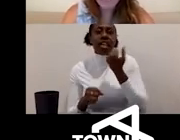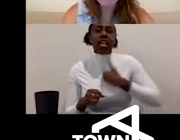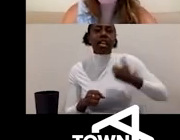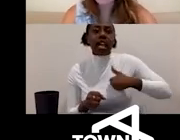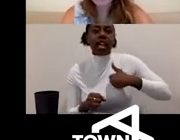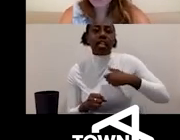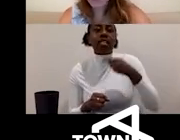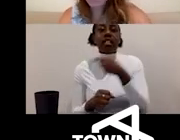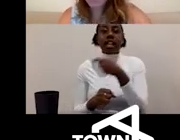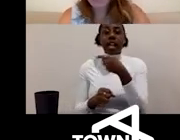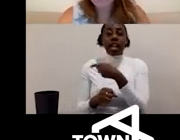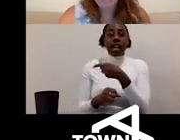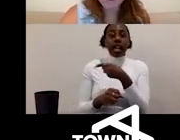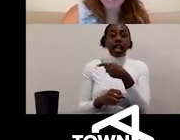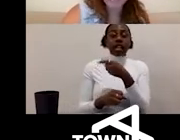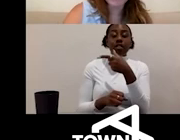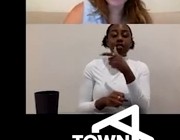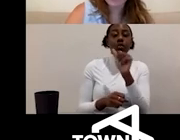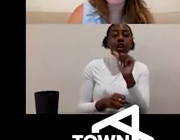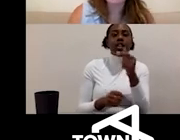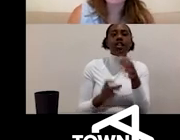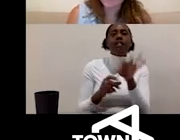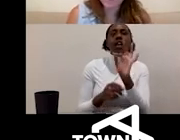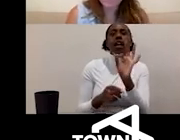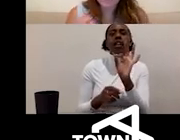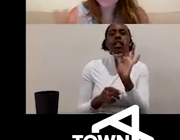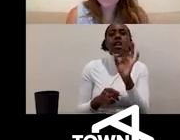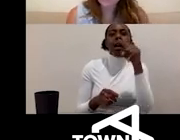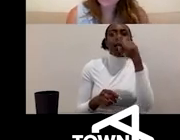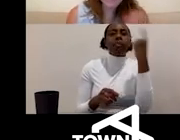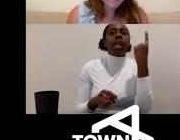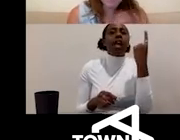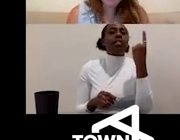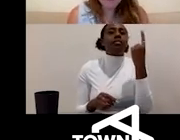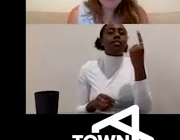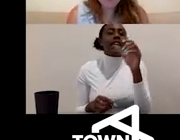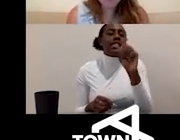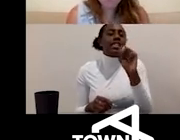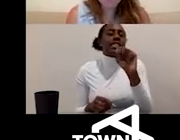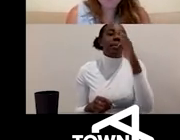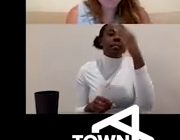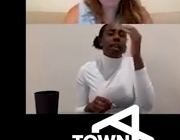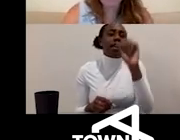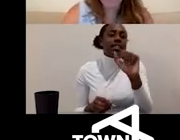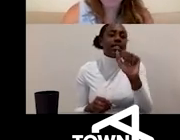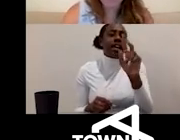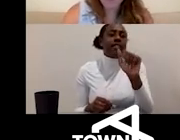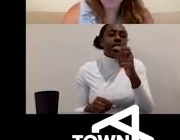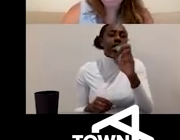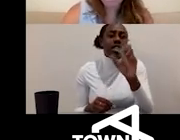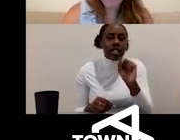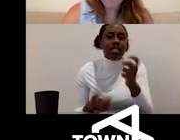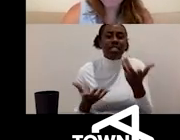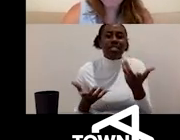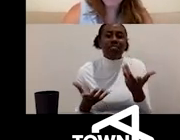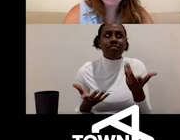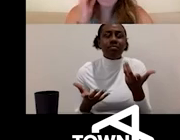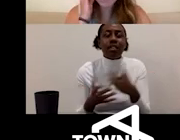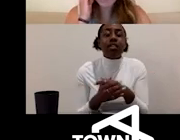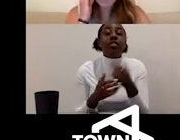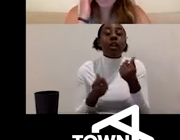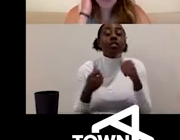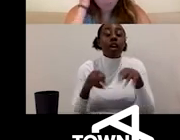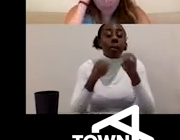separatists, and Middle Eastern communities in Detroit for terrorism. So they were mapping communities in this way. I